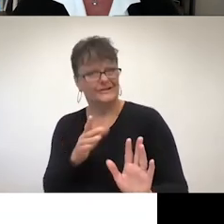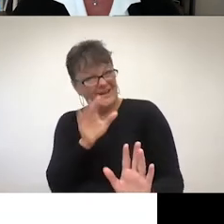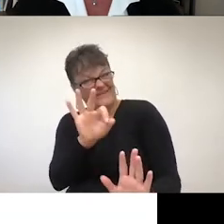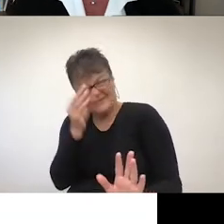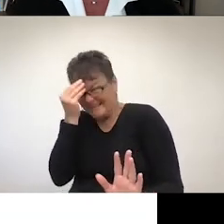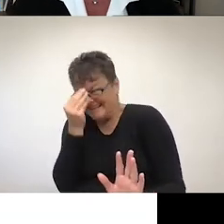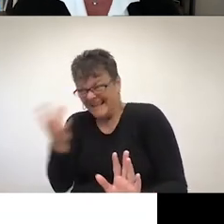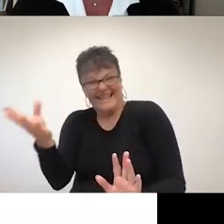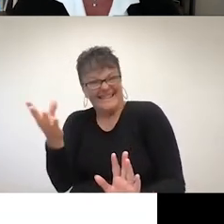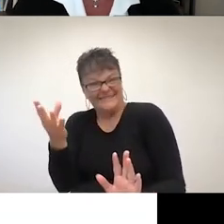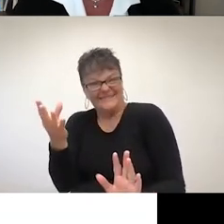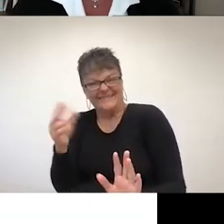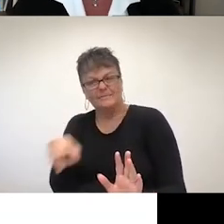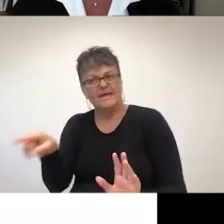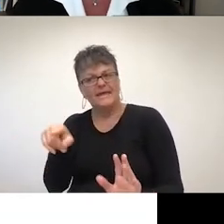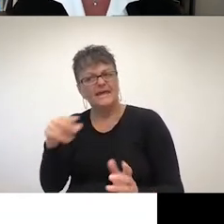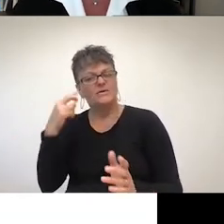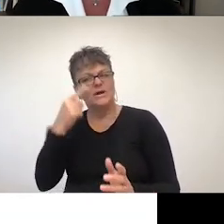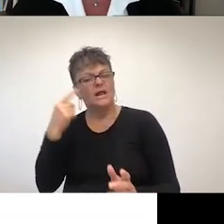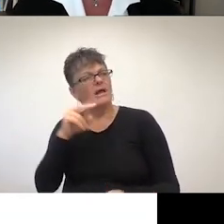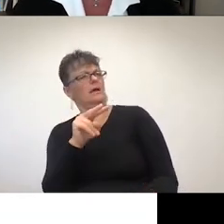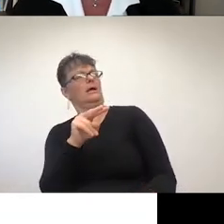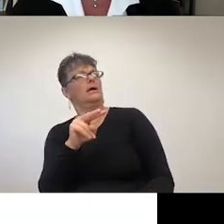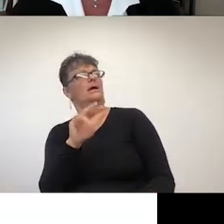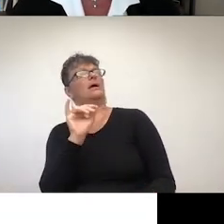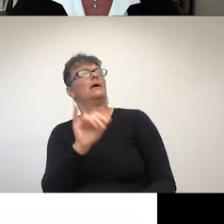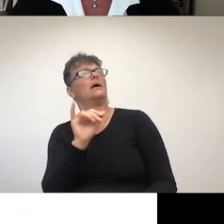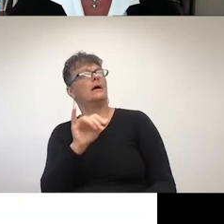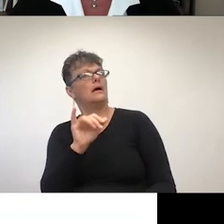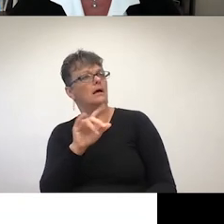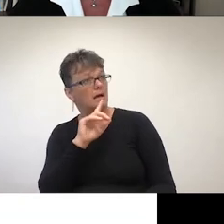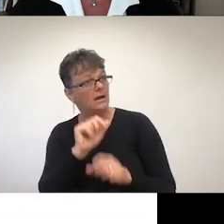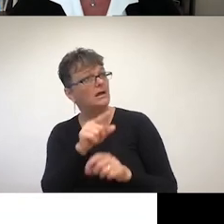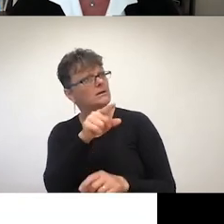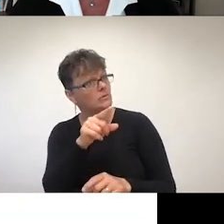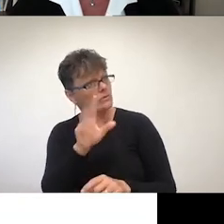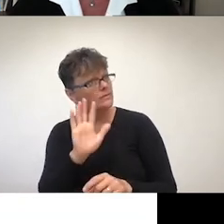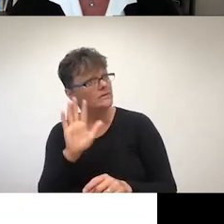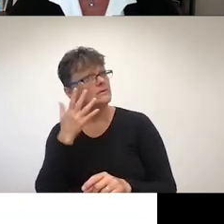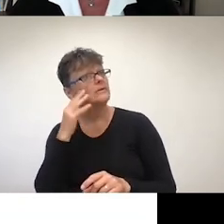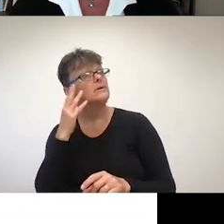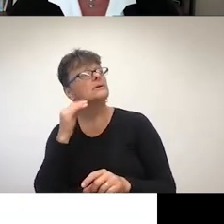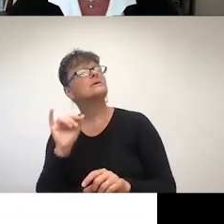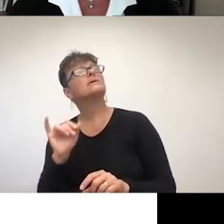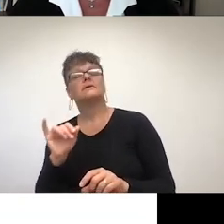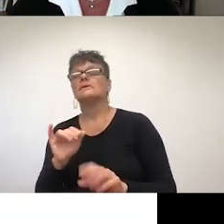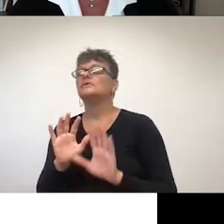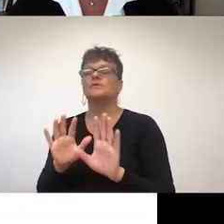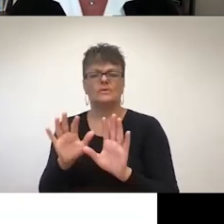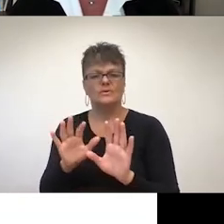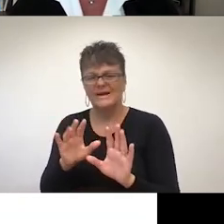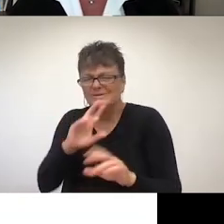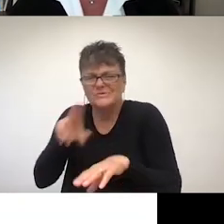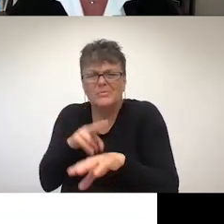that setbacks are inevitable. The question is, and the key is, to how do we recover from those setbacks in order to move